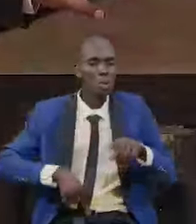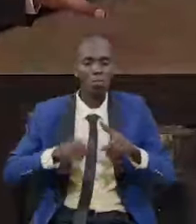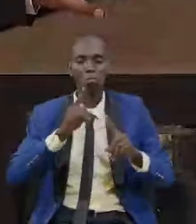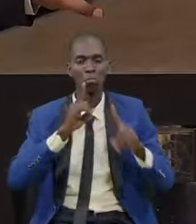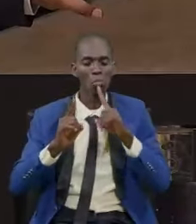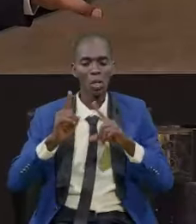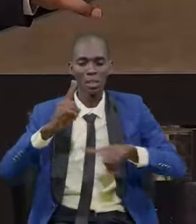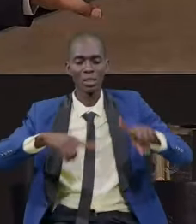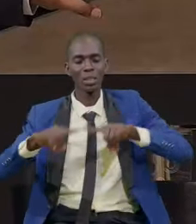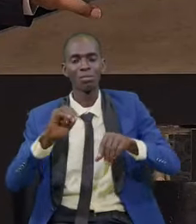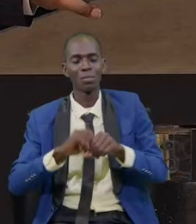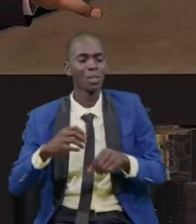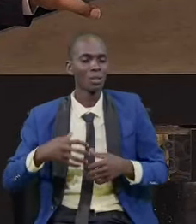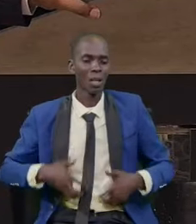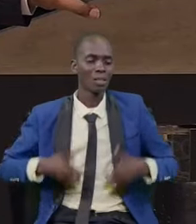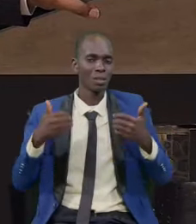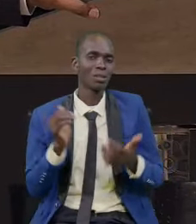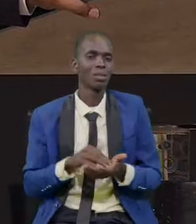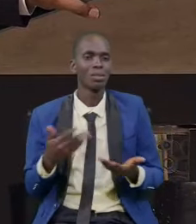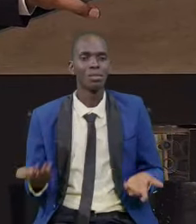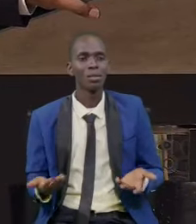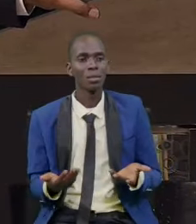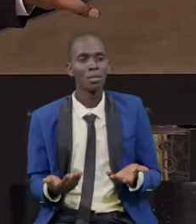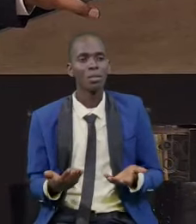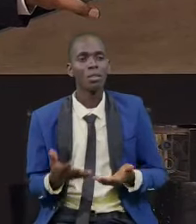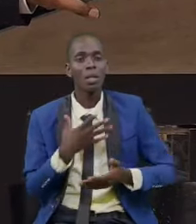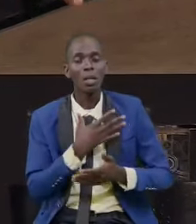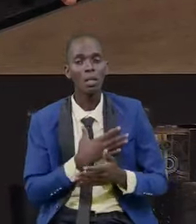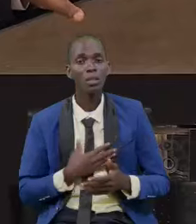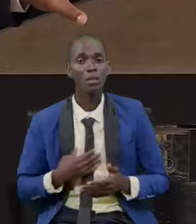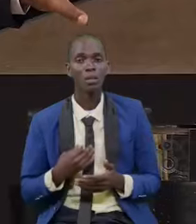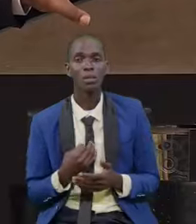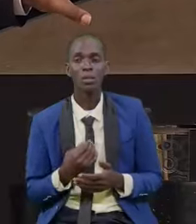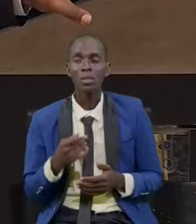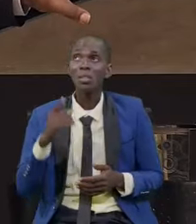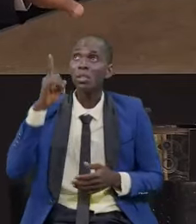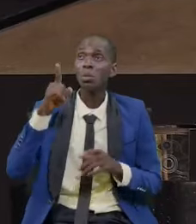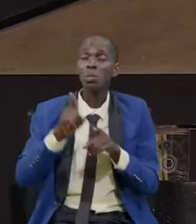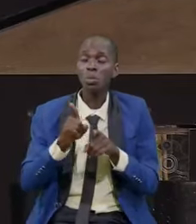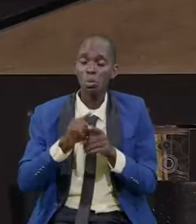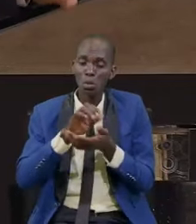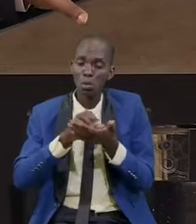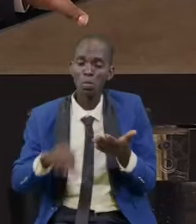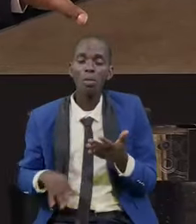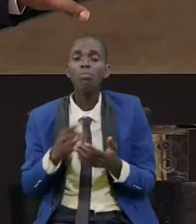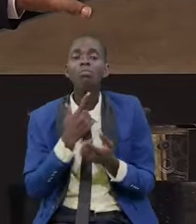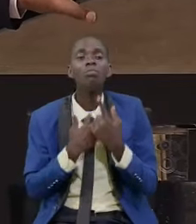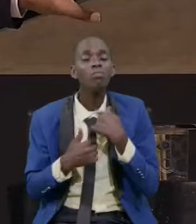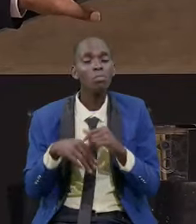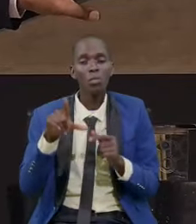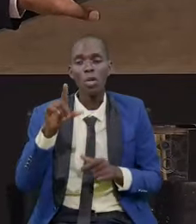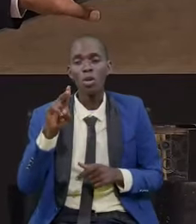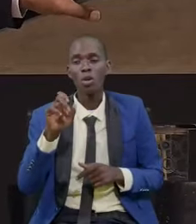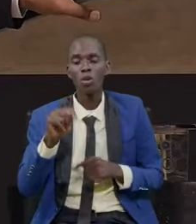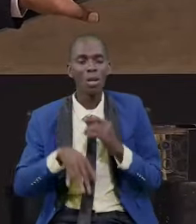and lust, evil concupiscence. It takes lust away from the heart. So there are no